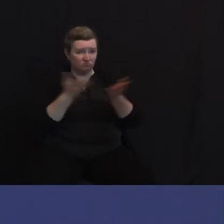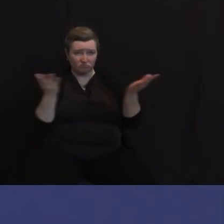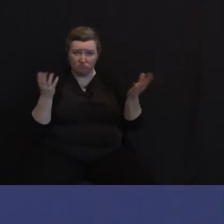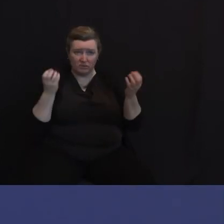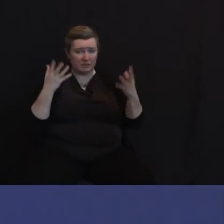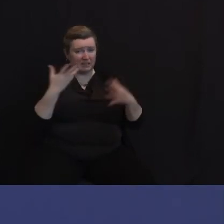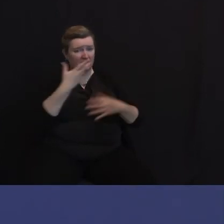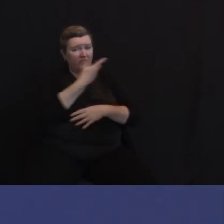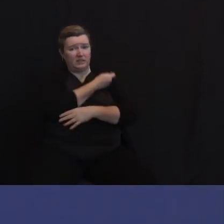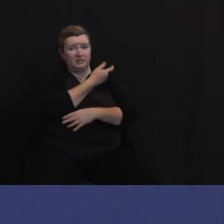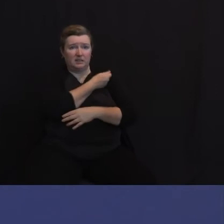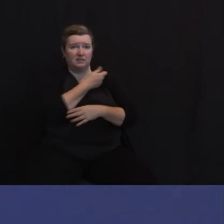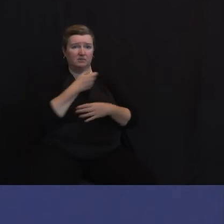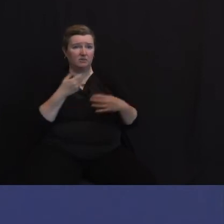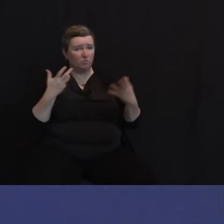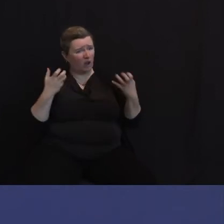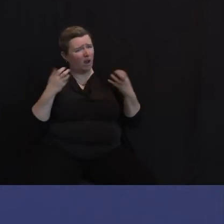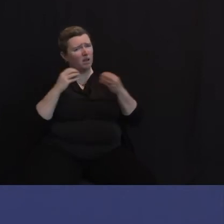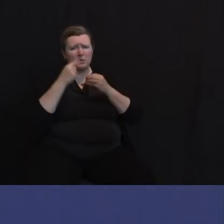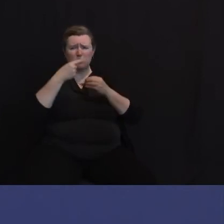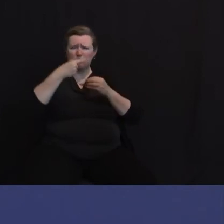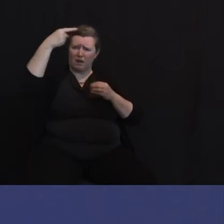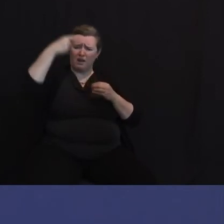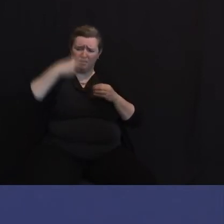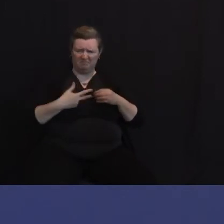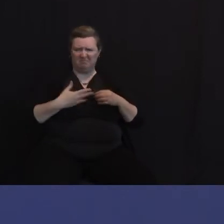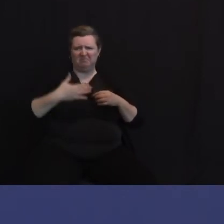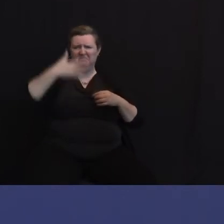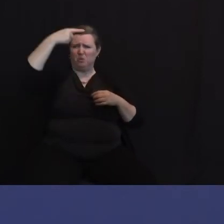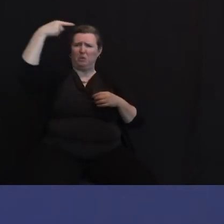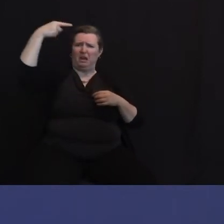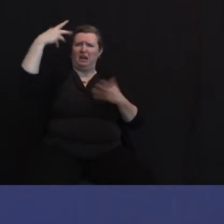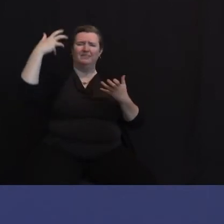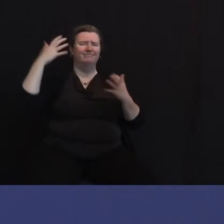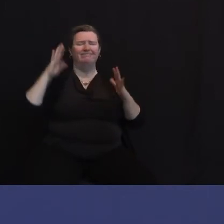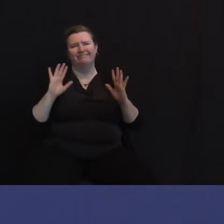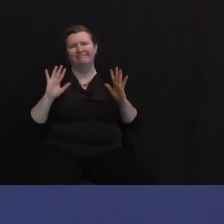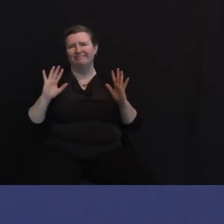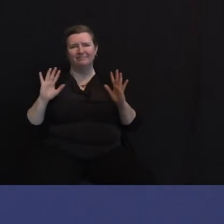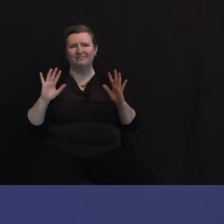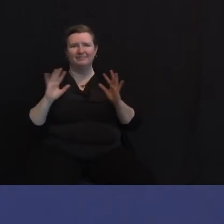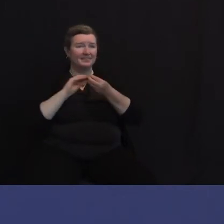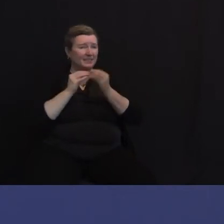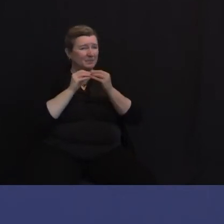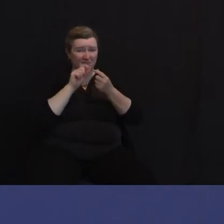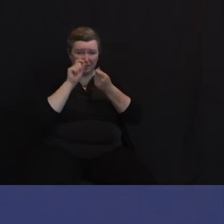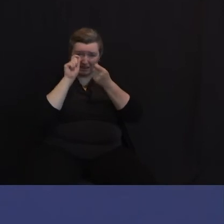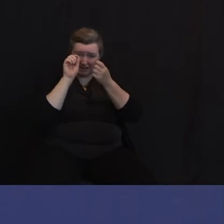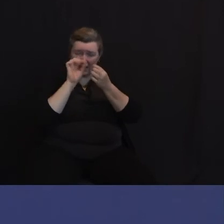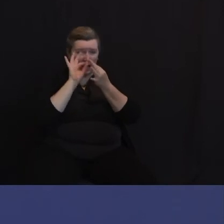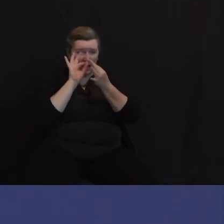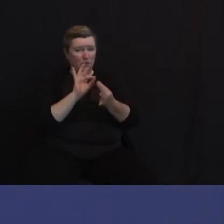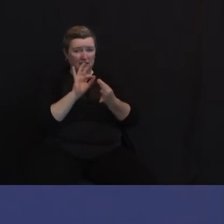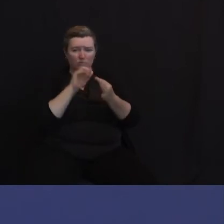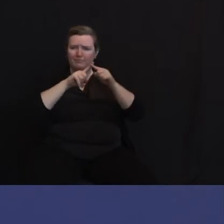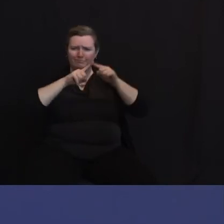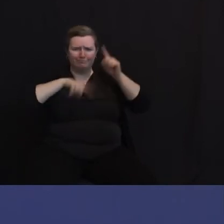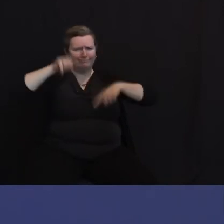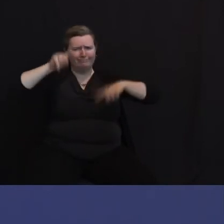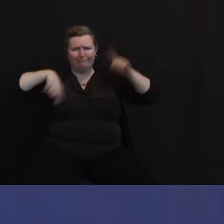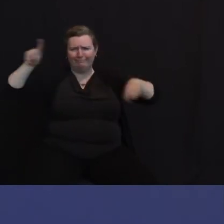anything we try to do. It also is all over the place, whether you're looking at it on a Wednesday versus a Tuesday or a